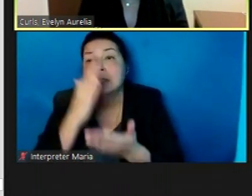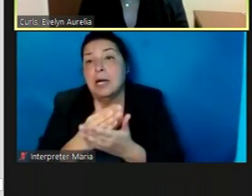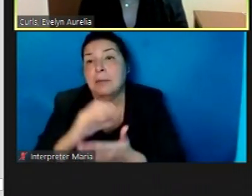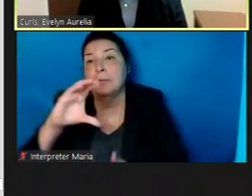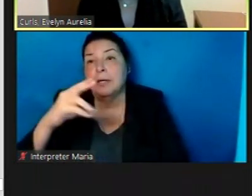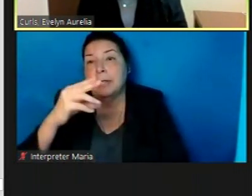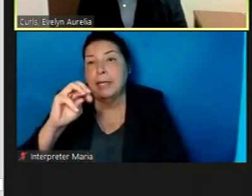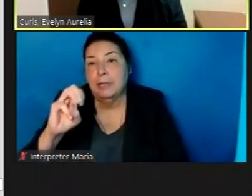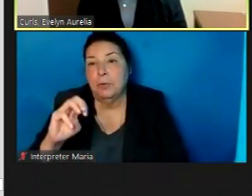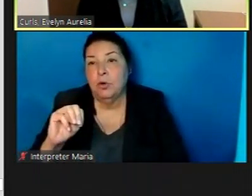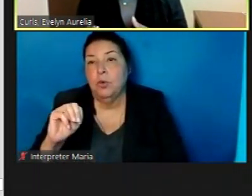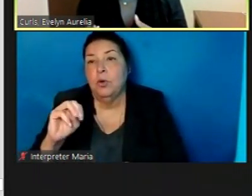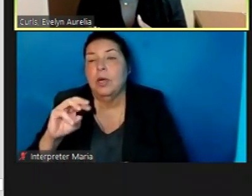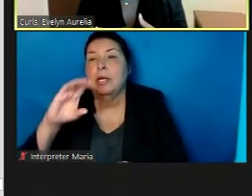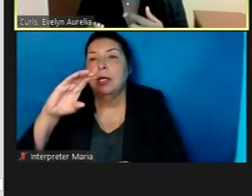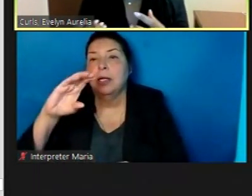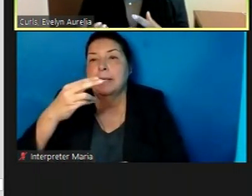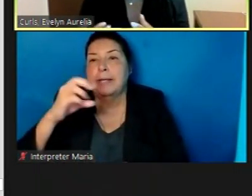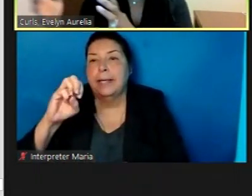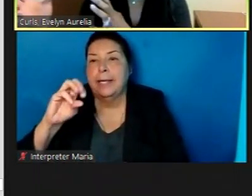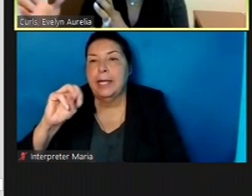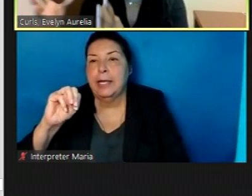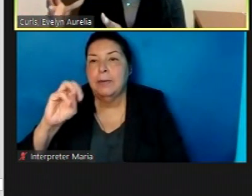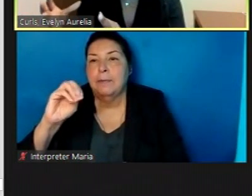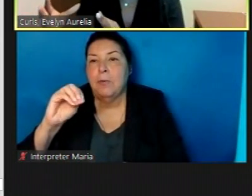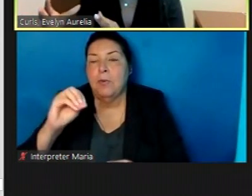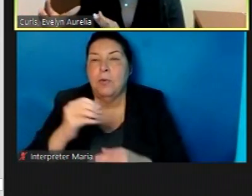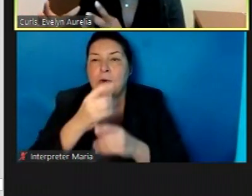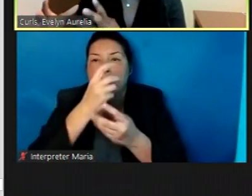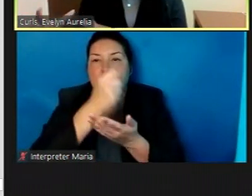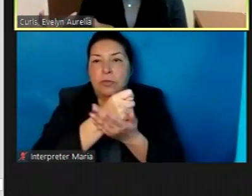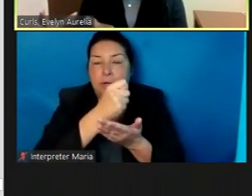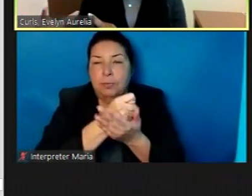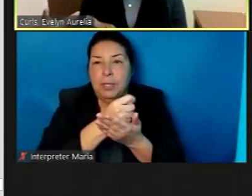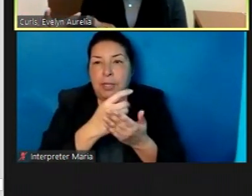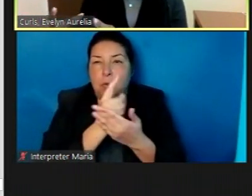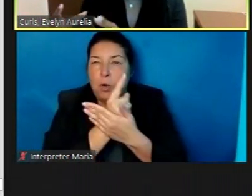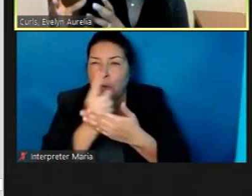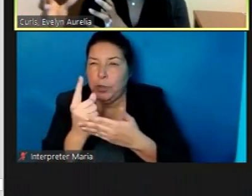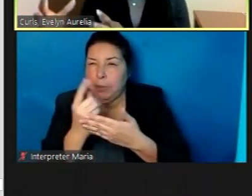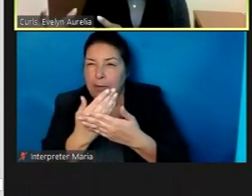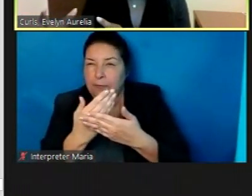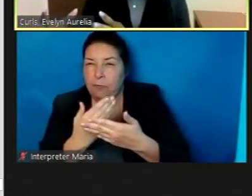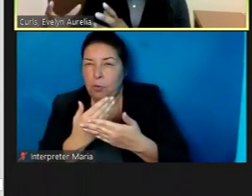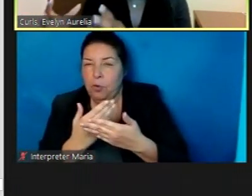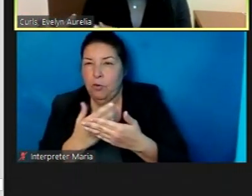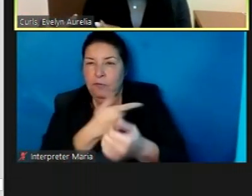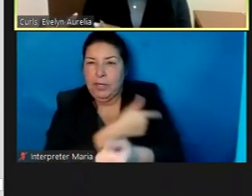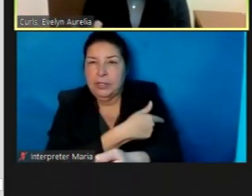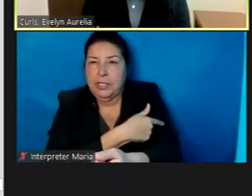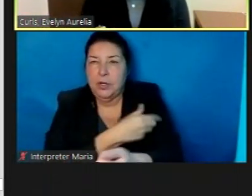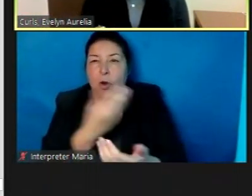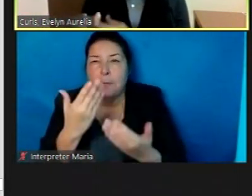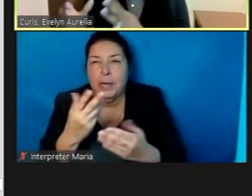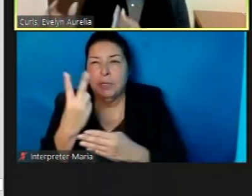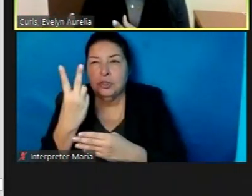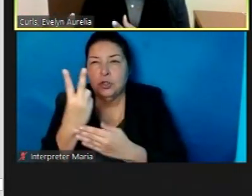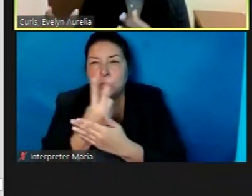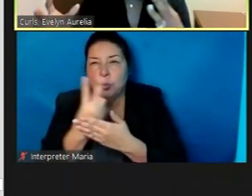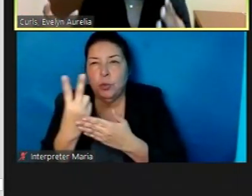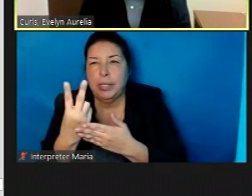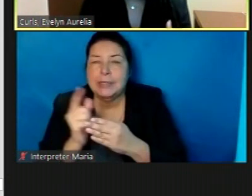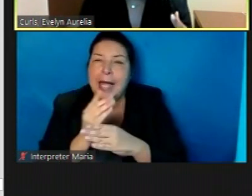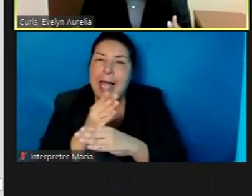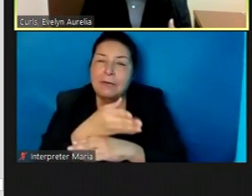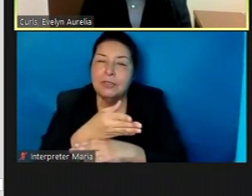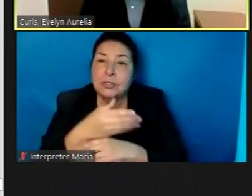2 before their vaccination, or hold the medication that affects the immune system for a couple weeks after it, just to make sure